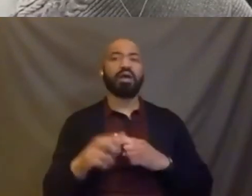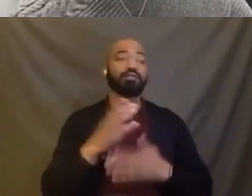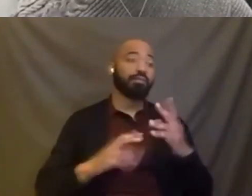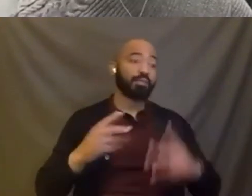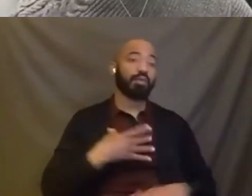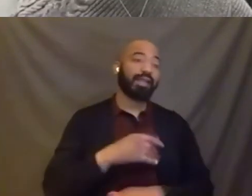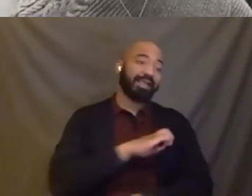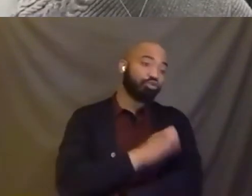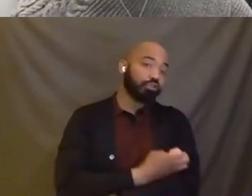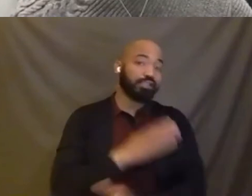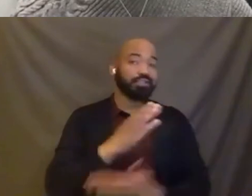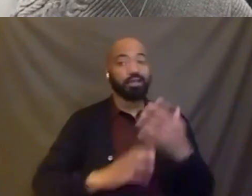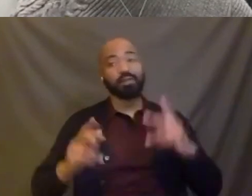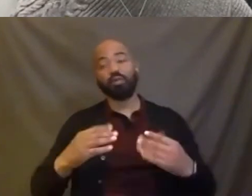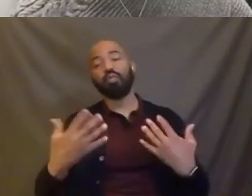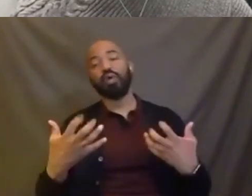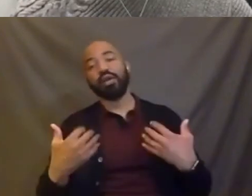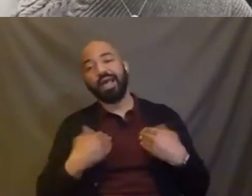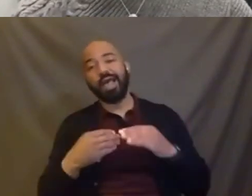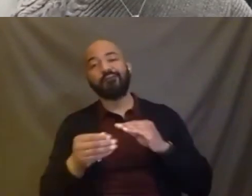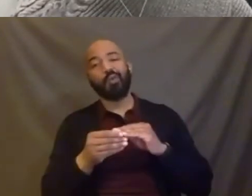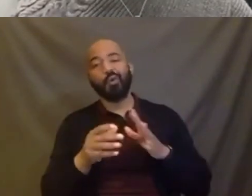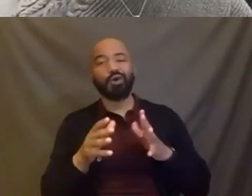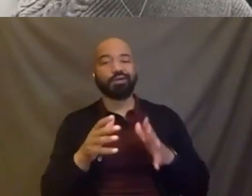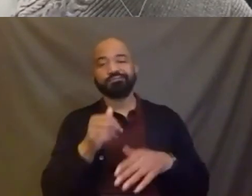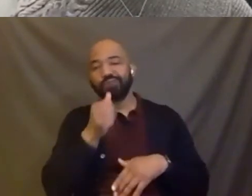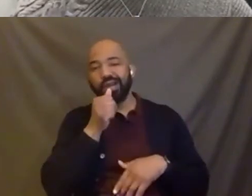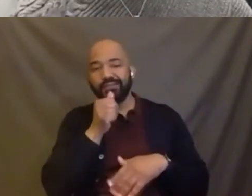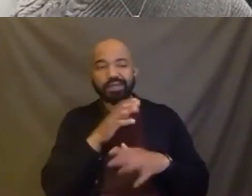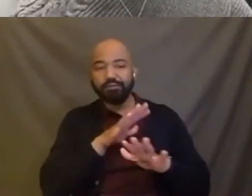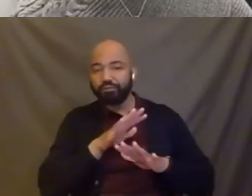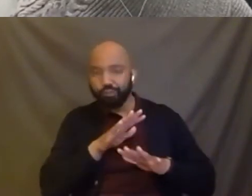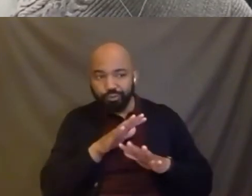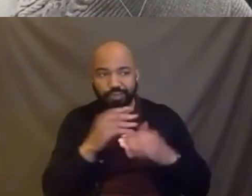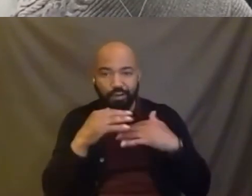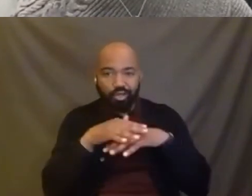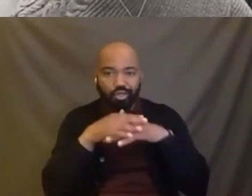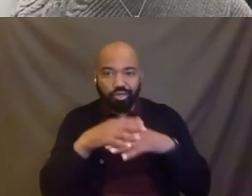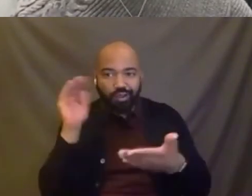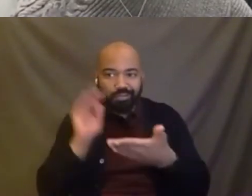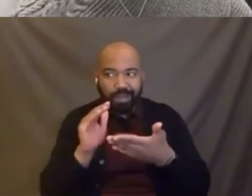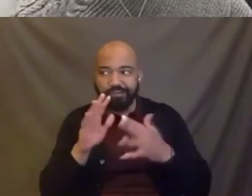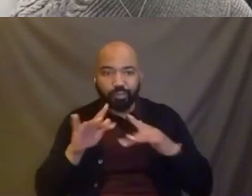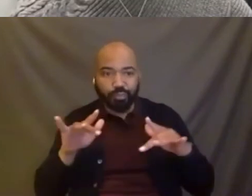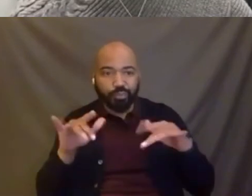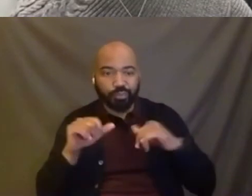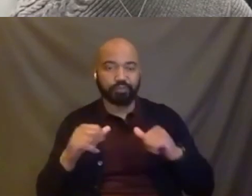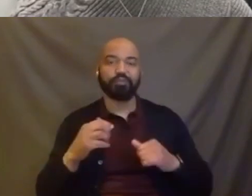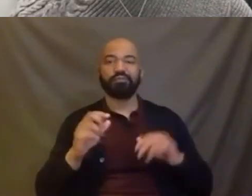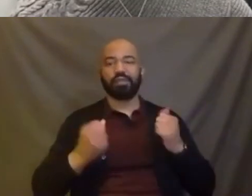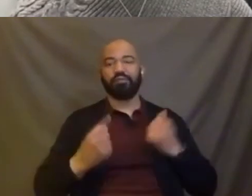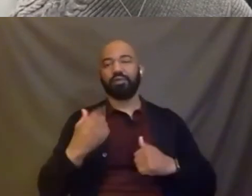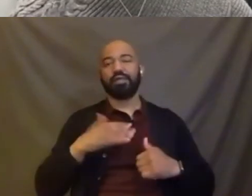want to do more of the like the more private settings or, Sure. maybe less congested. So Sure. we all have our Absolutely. different Yeah. preferences.